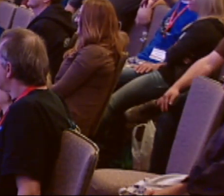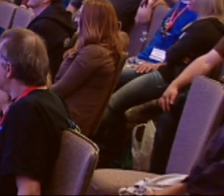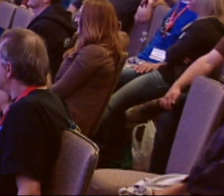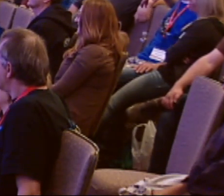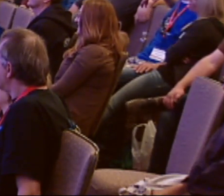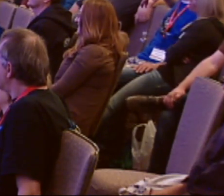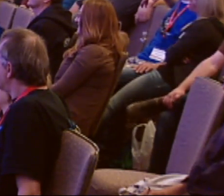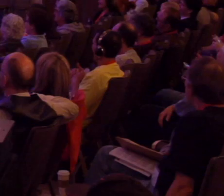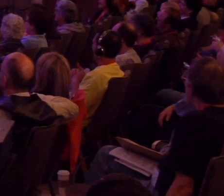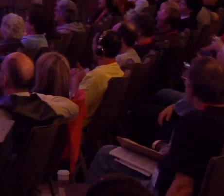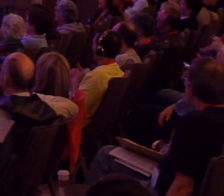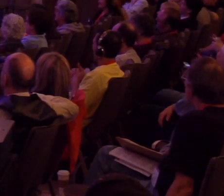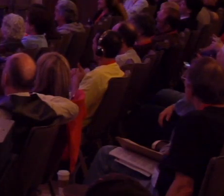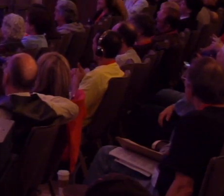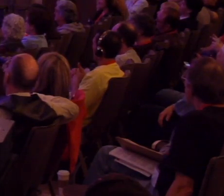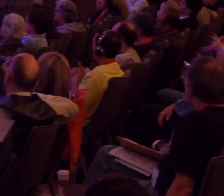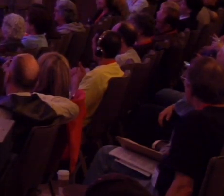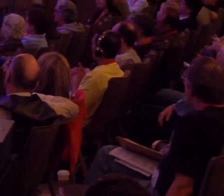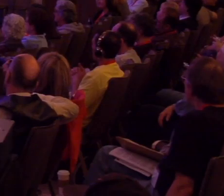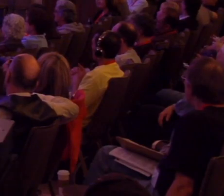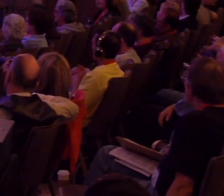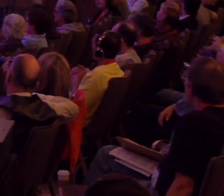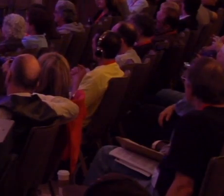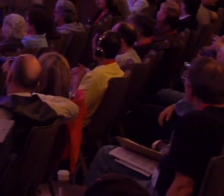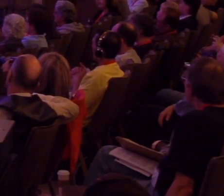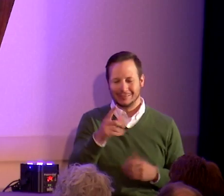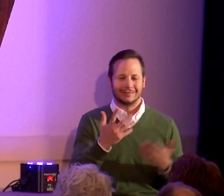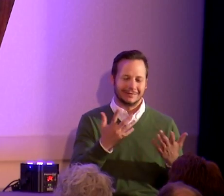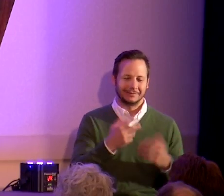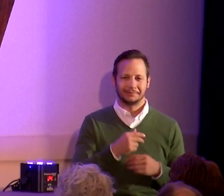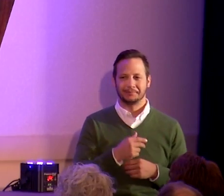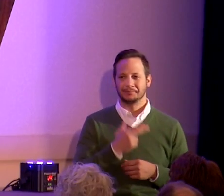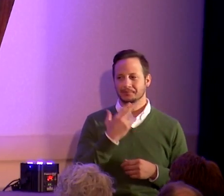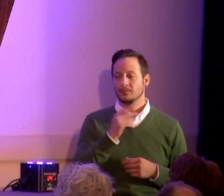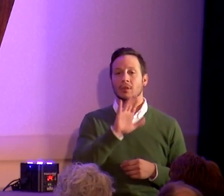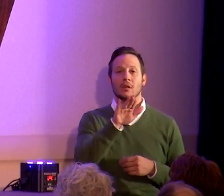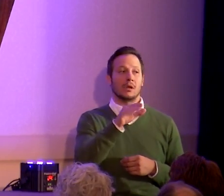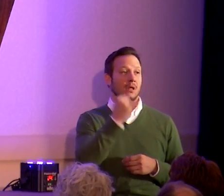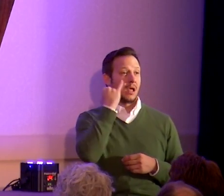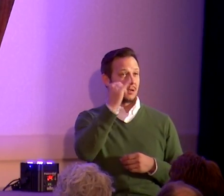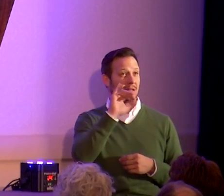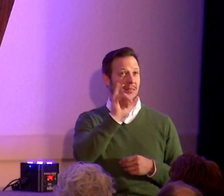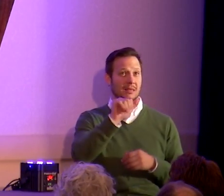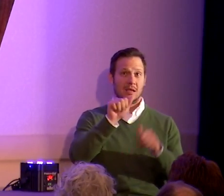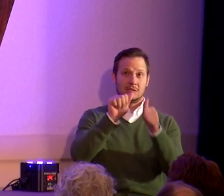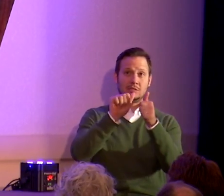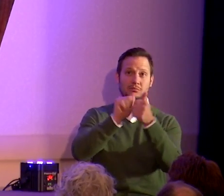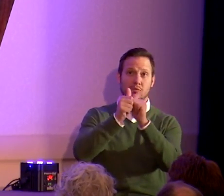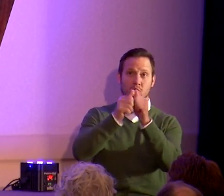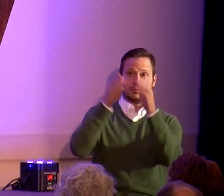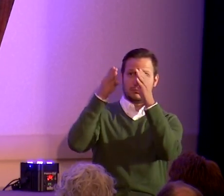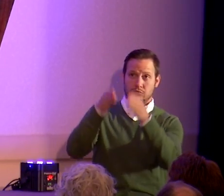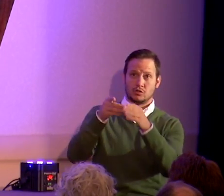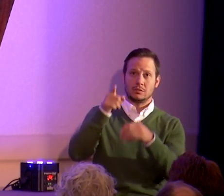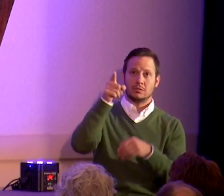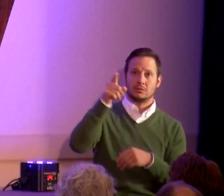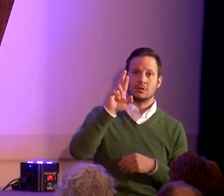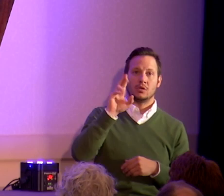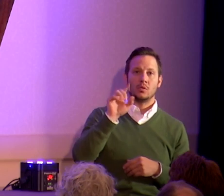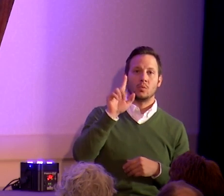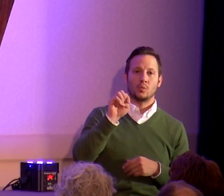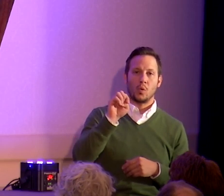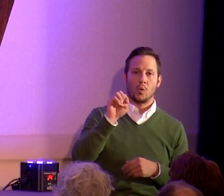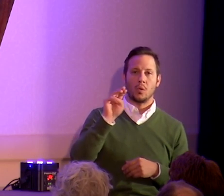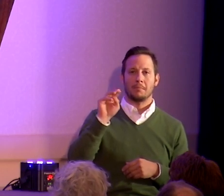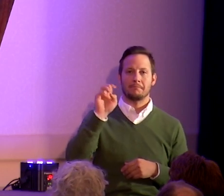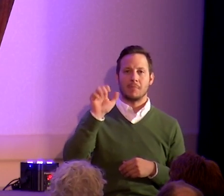go. No, it's, so the idea of a sports figure being a role model, what does that say about